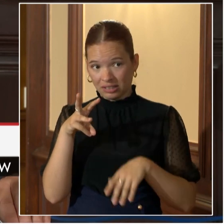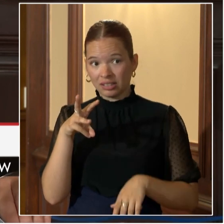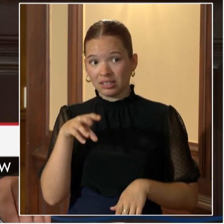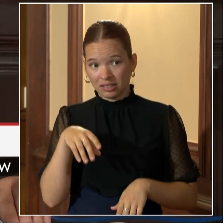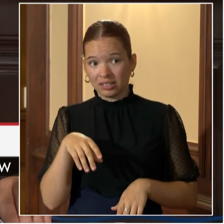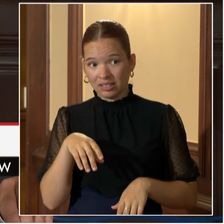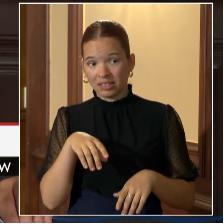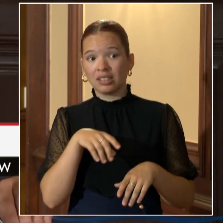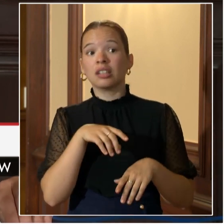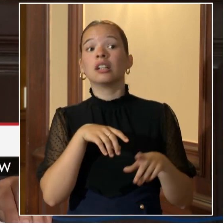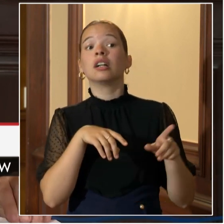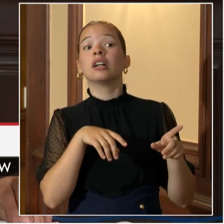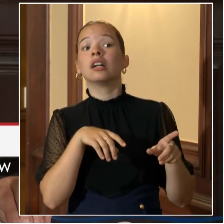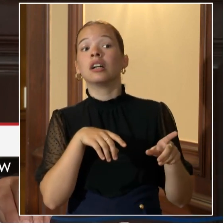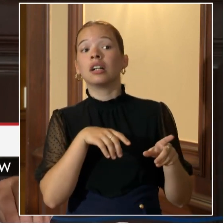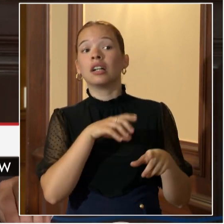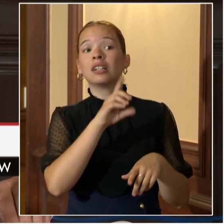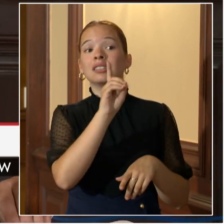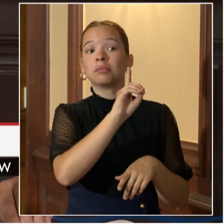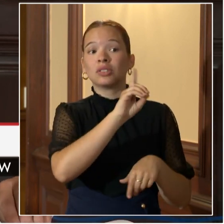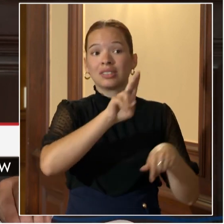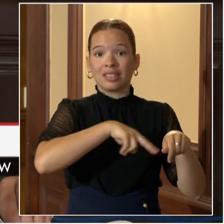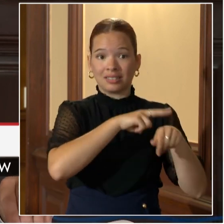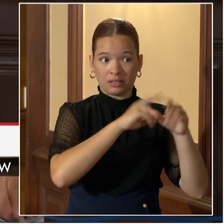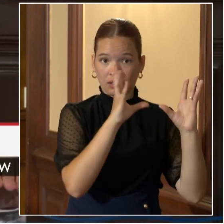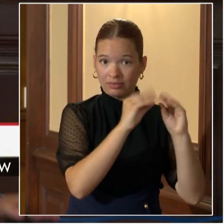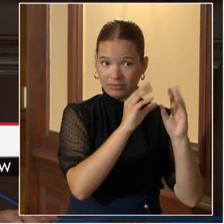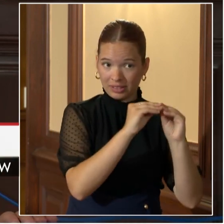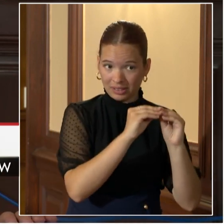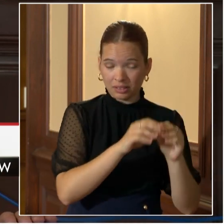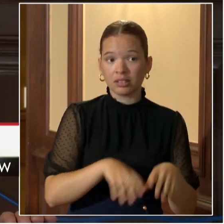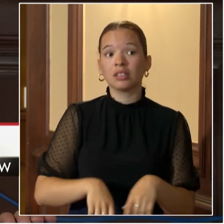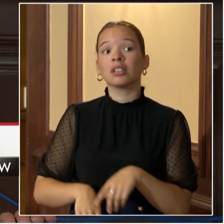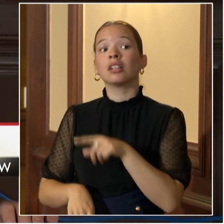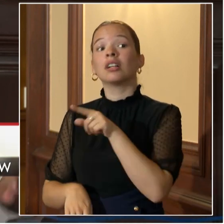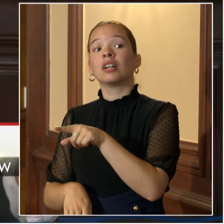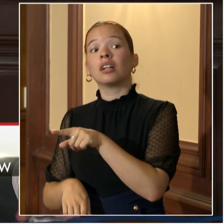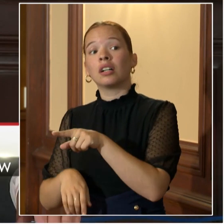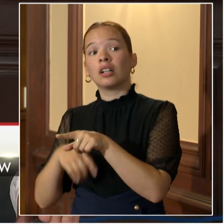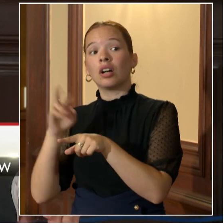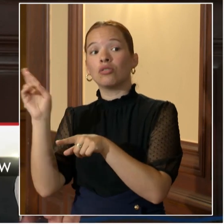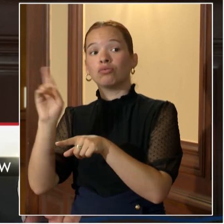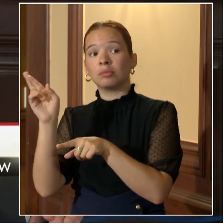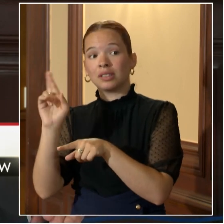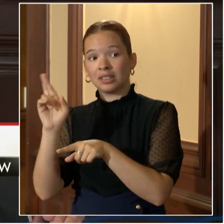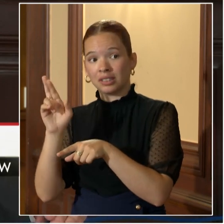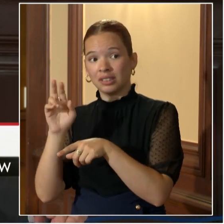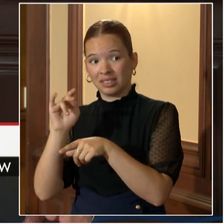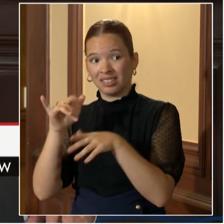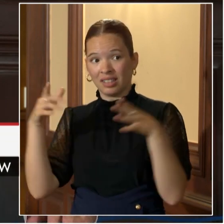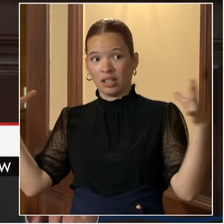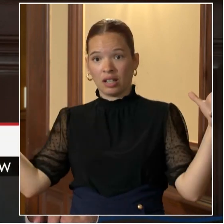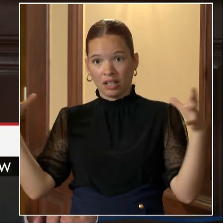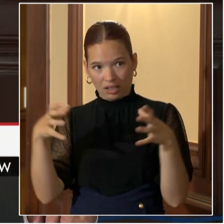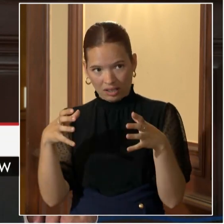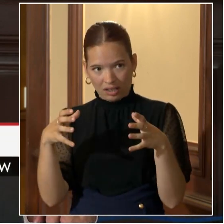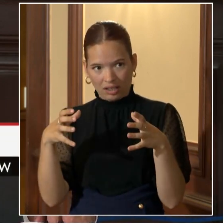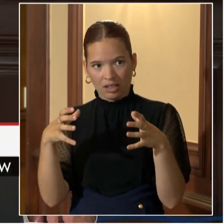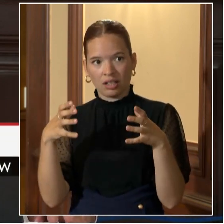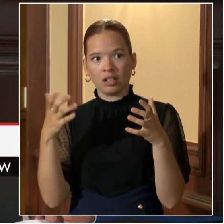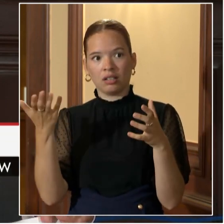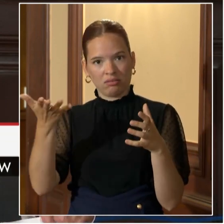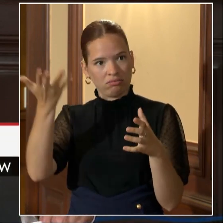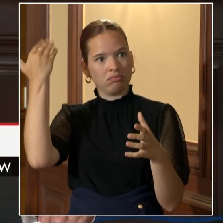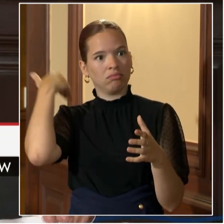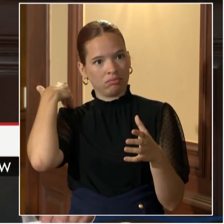with celebrities and delegates around them. We consider the 2024 convention cycle a very